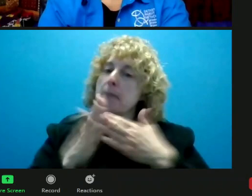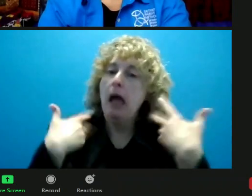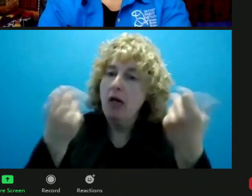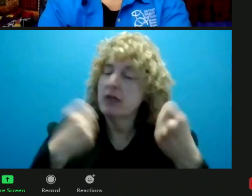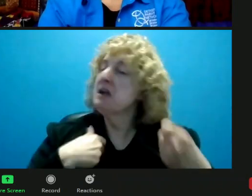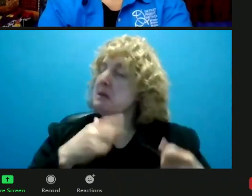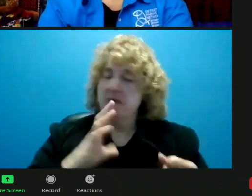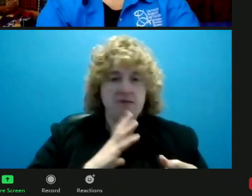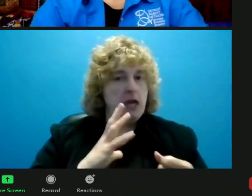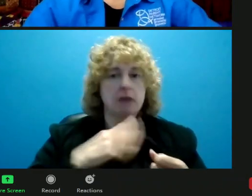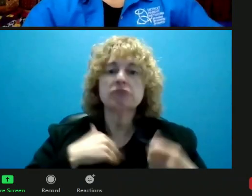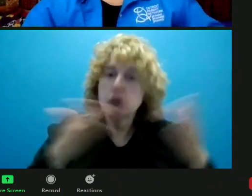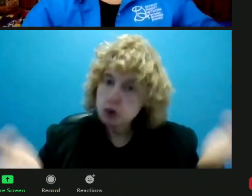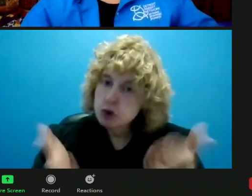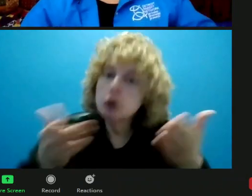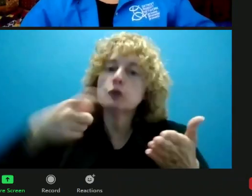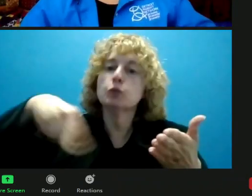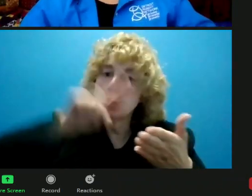everyone else to get their vaccine.